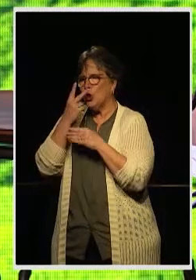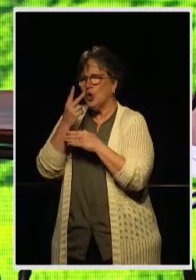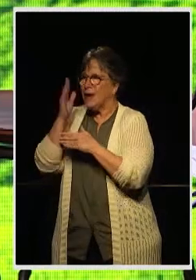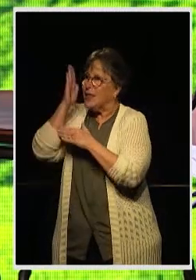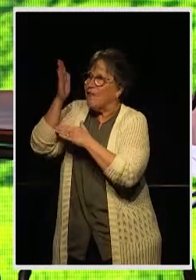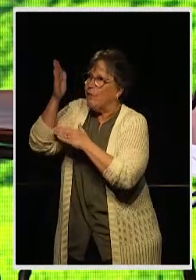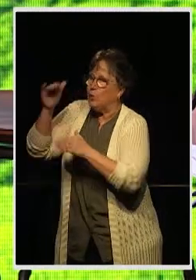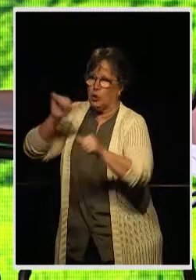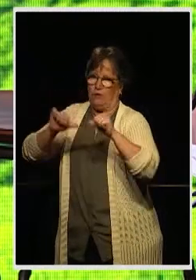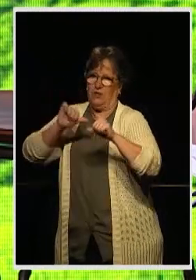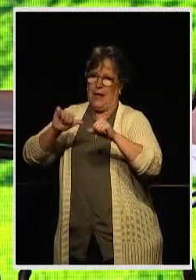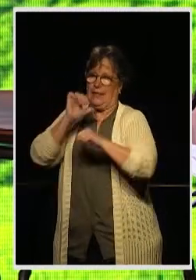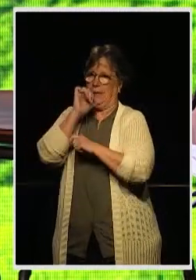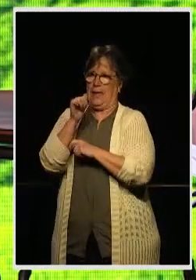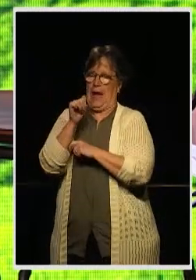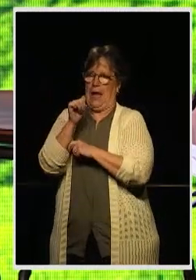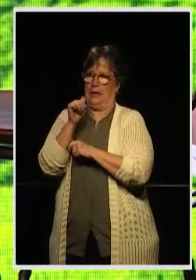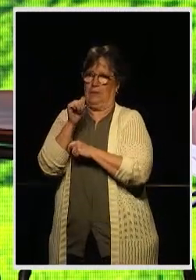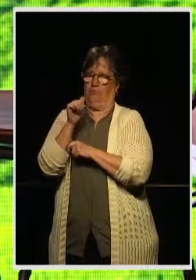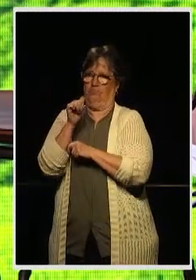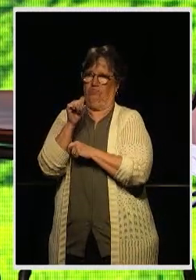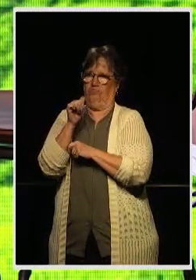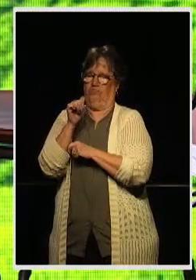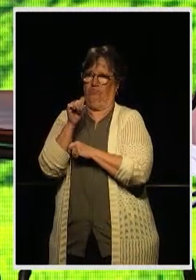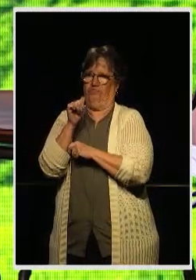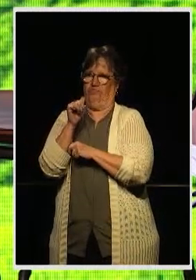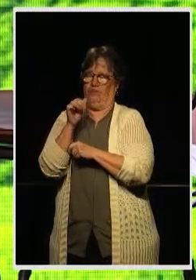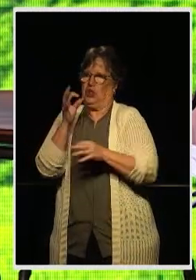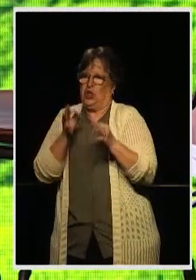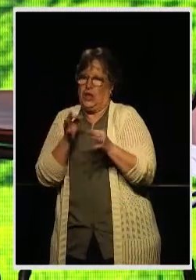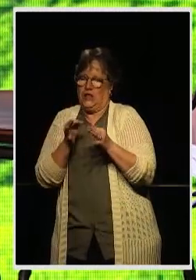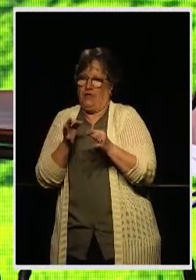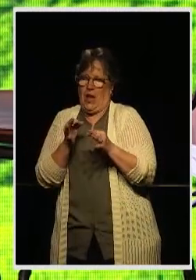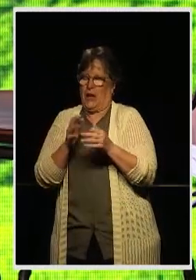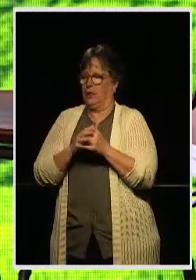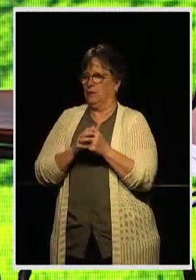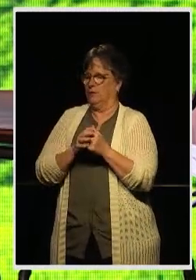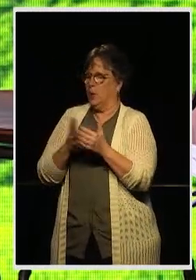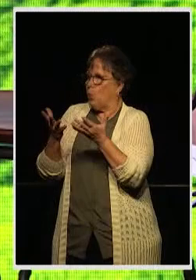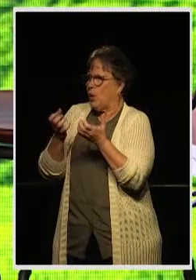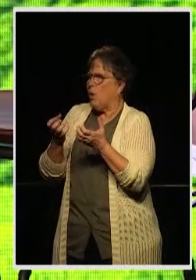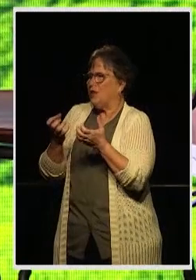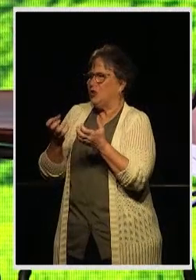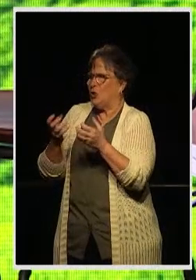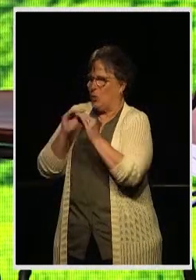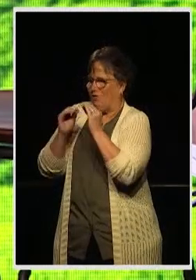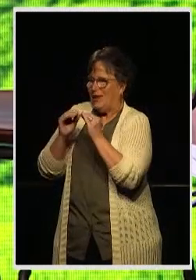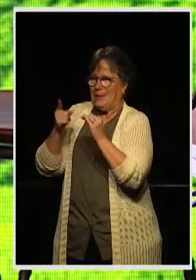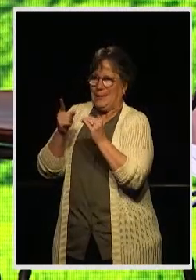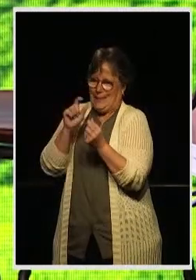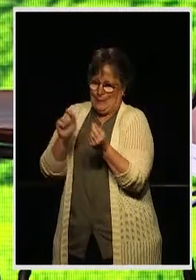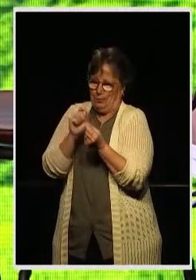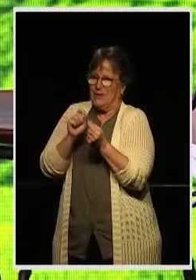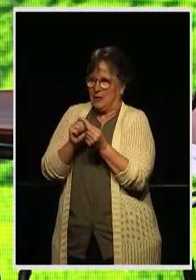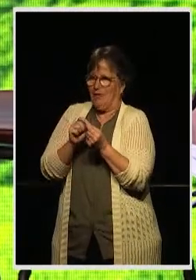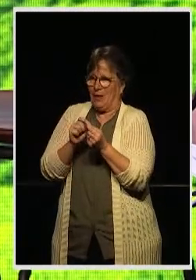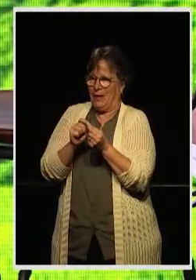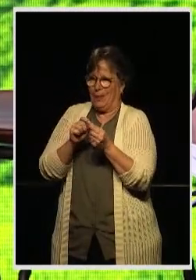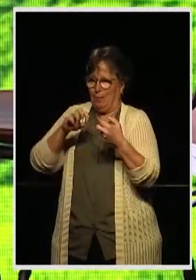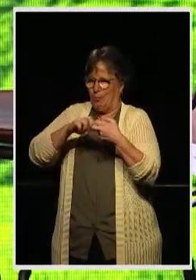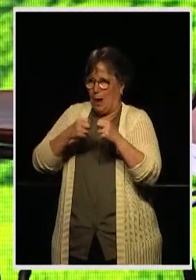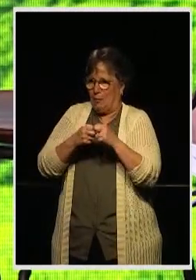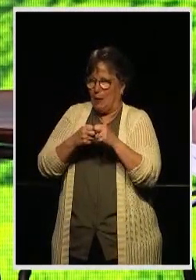rather than having to justify it as, okay, we want to solve this specific problem with a practical outcome today. The